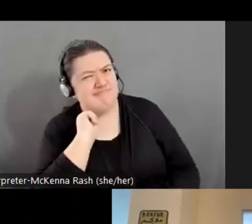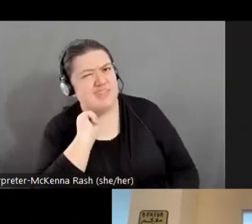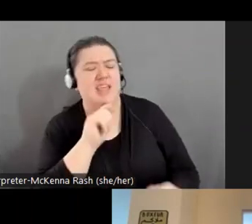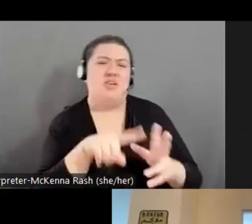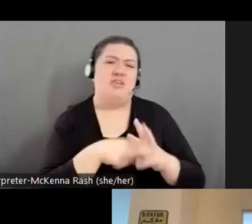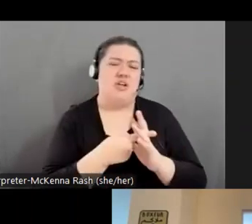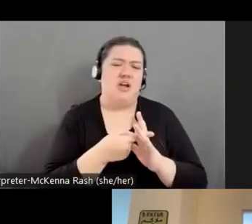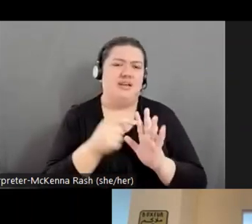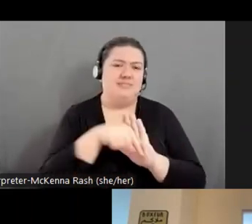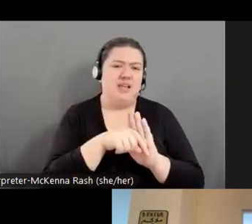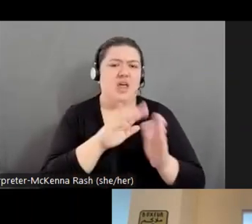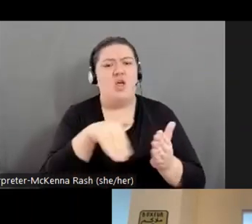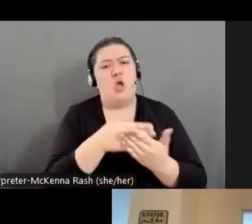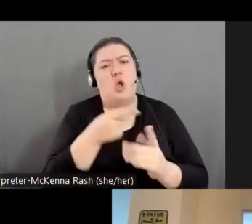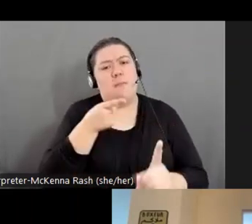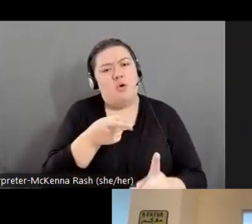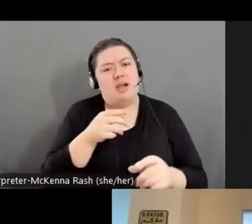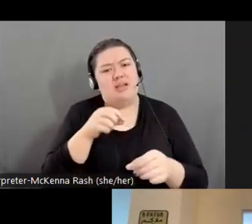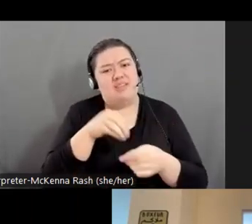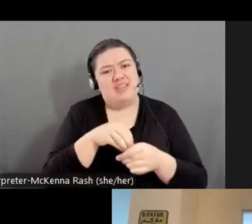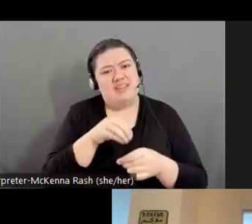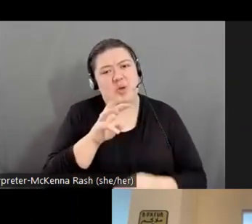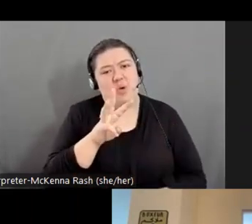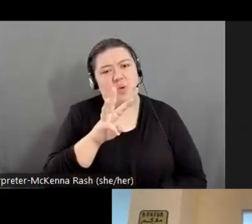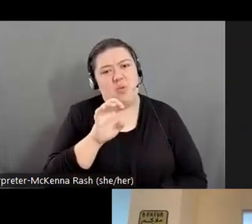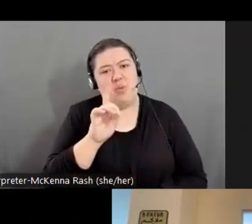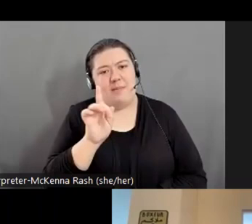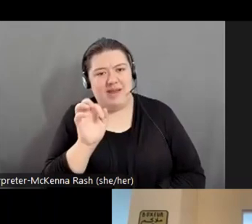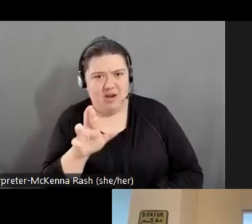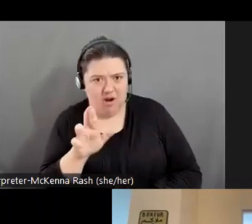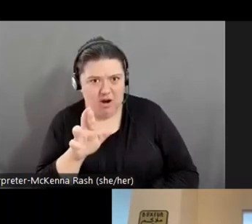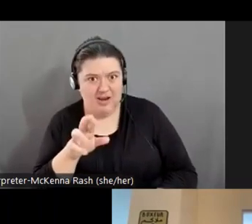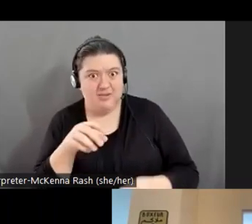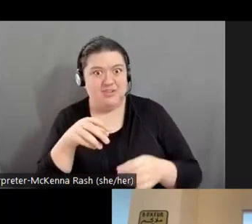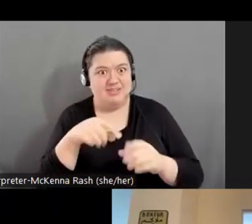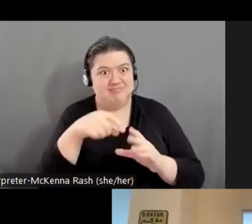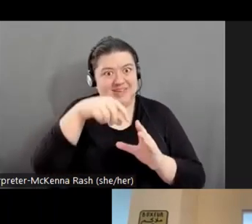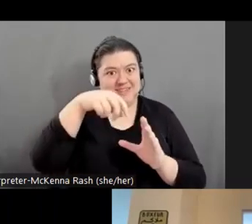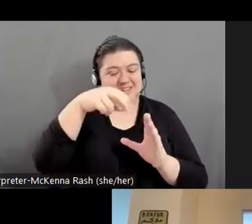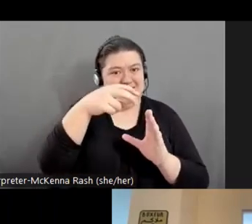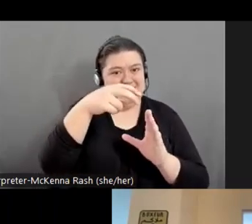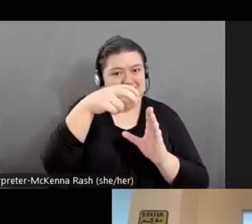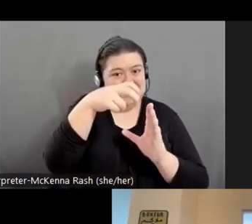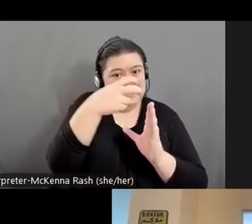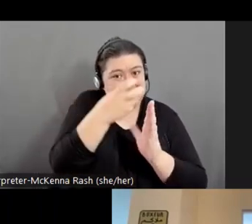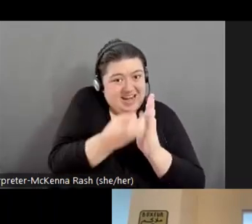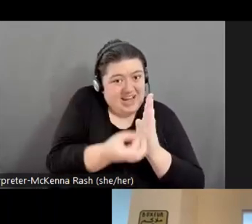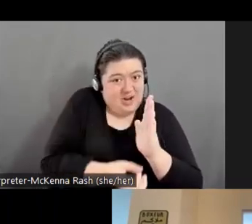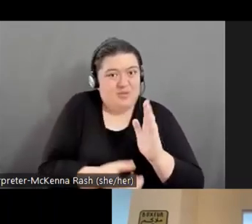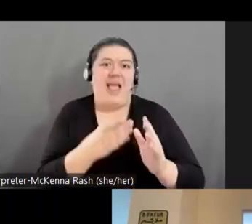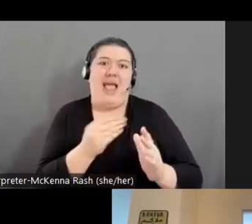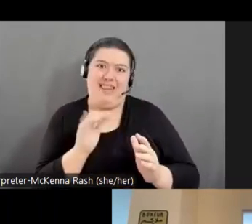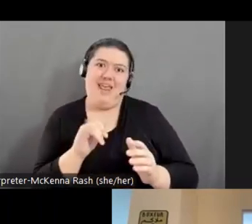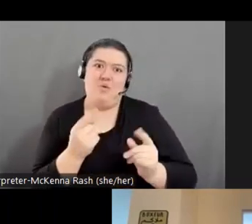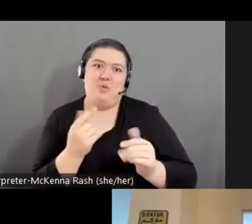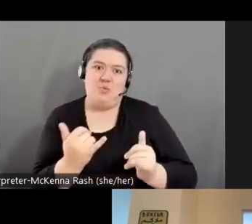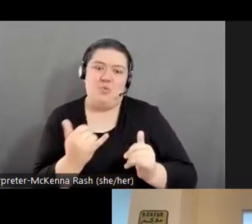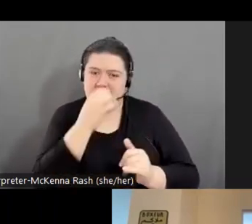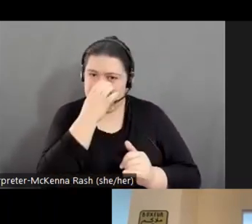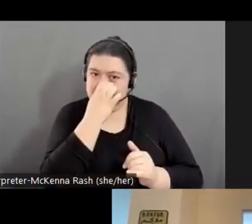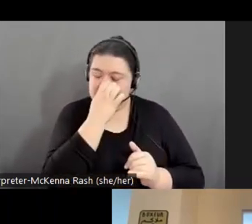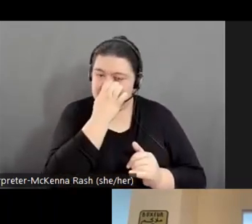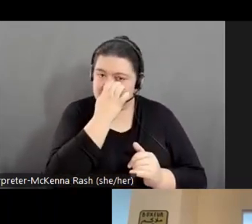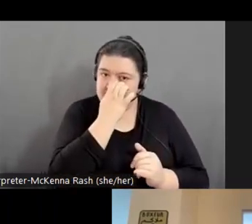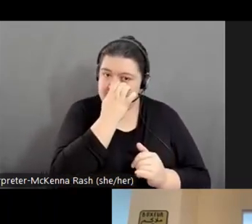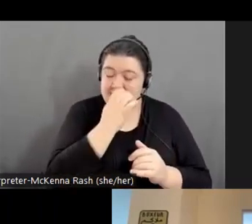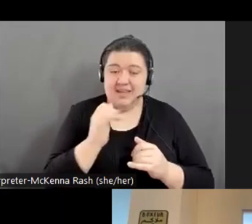we're, the whole point of this webinar was to get into the weeds, and we're definitely getting into the weeds here. In the film industry, this happens a lot, and what people